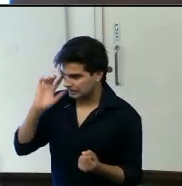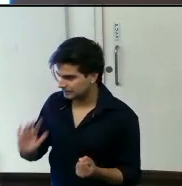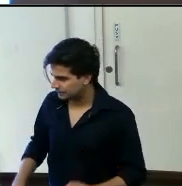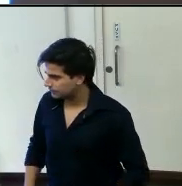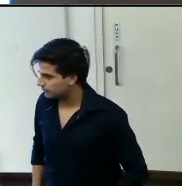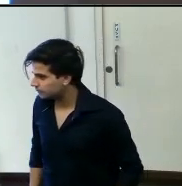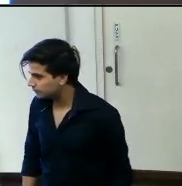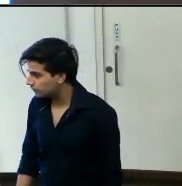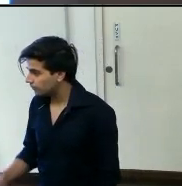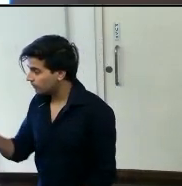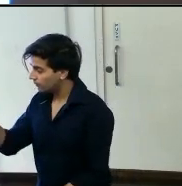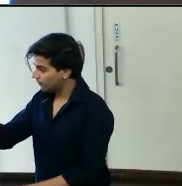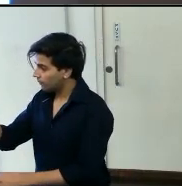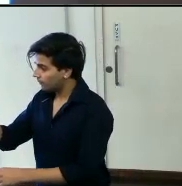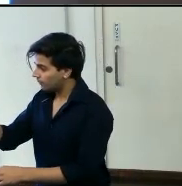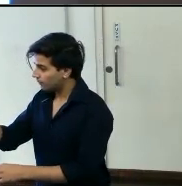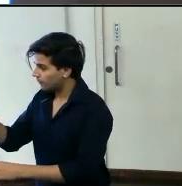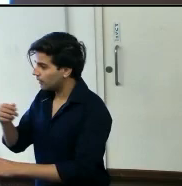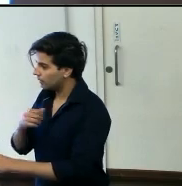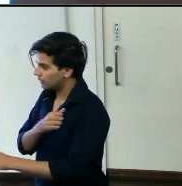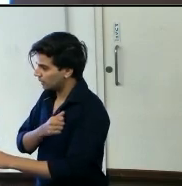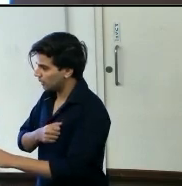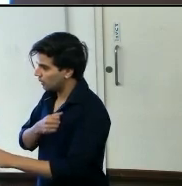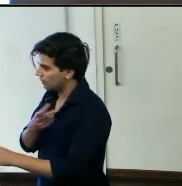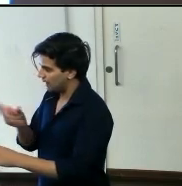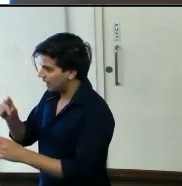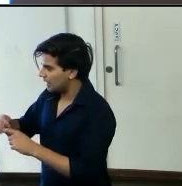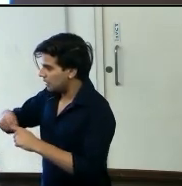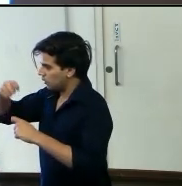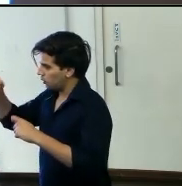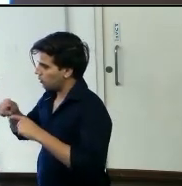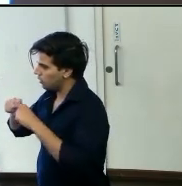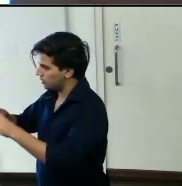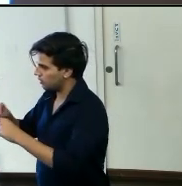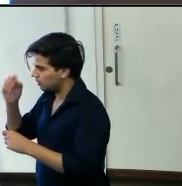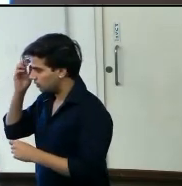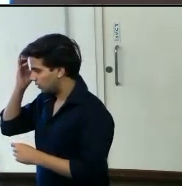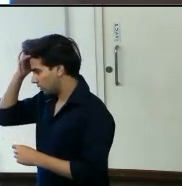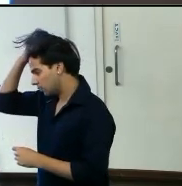thank you. No problem.